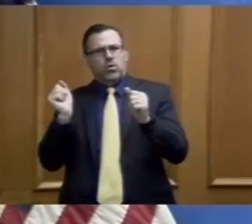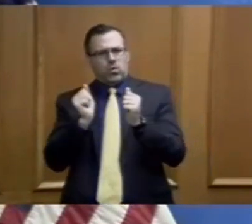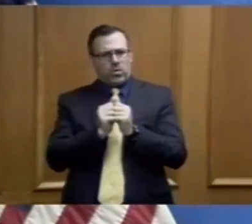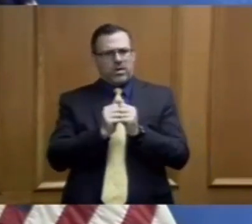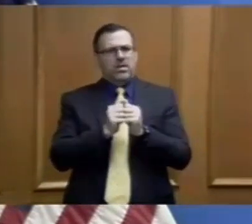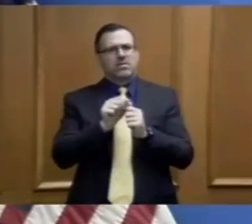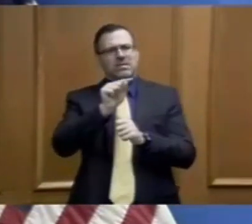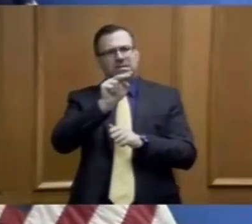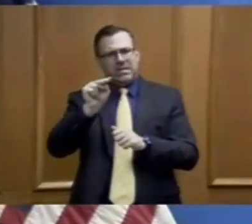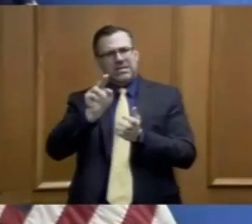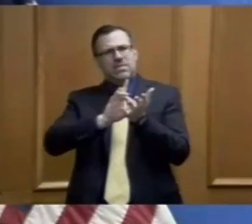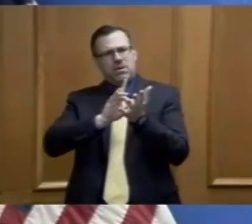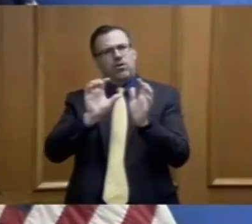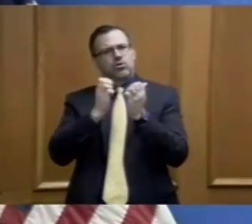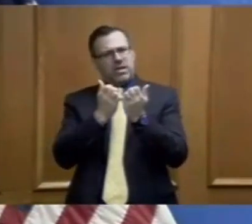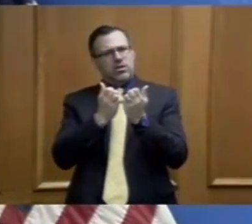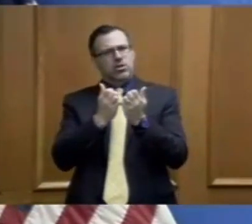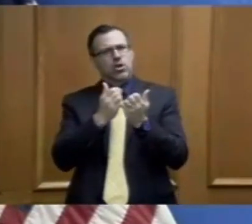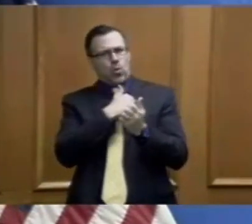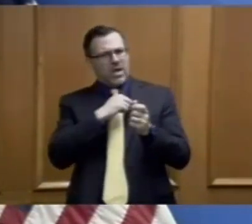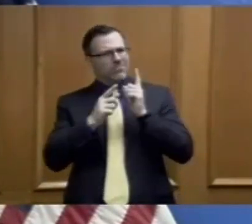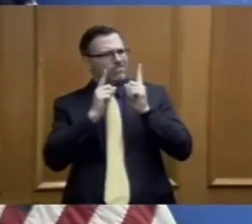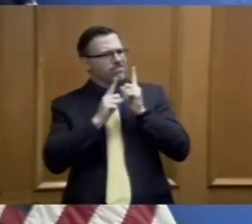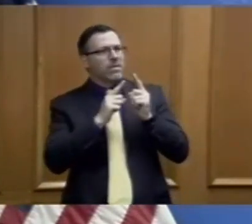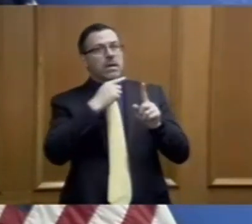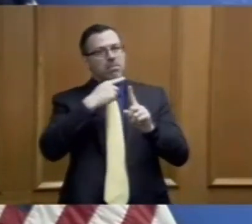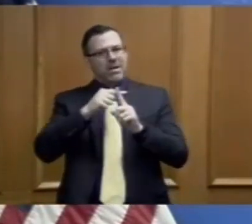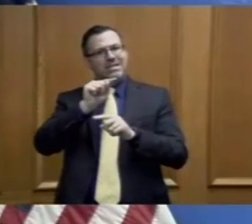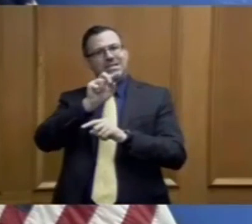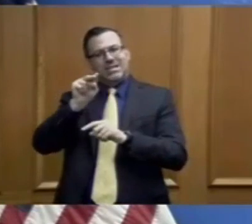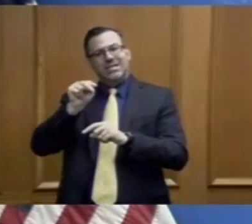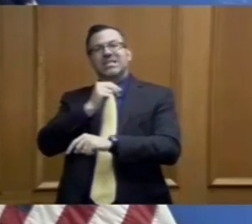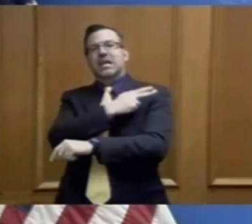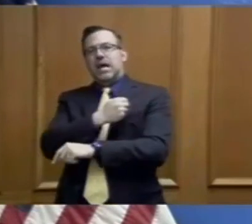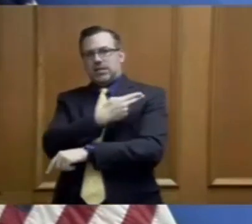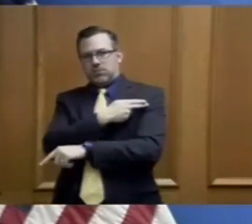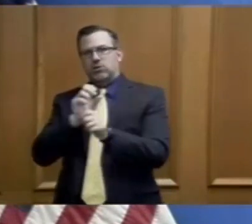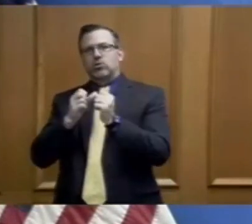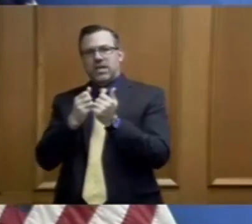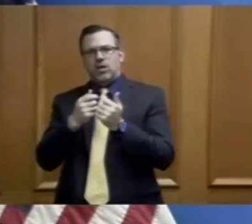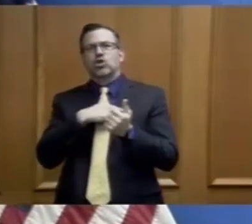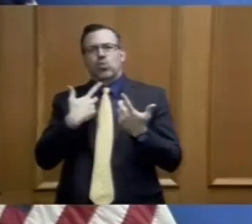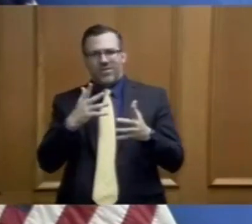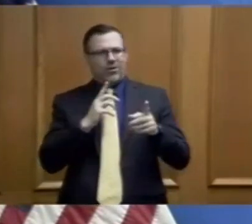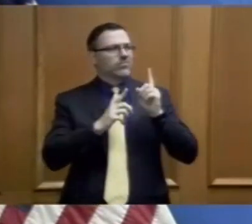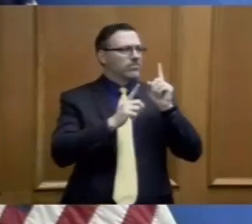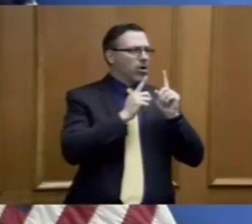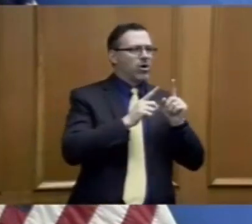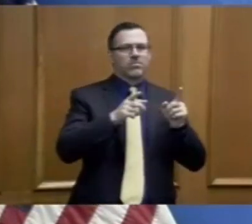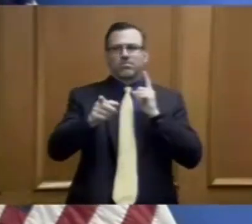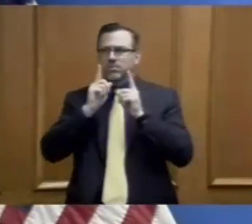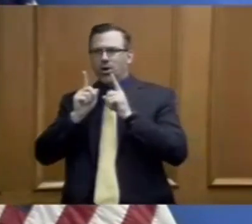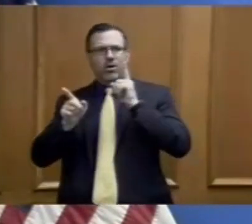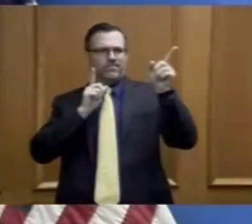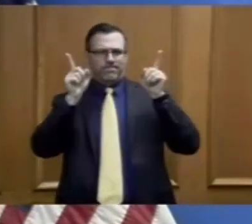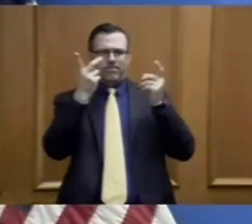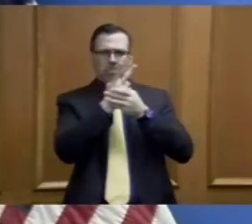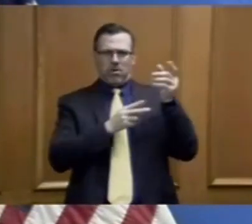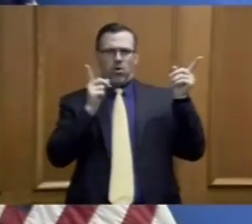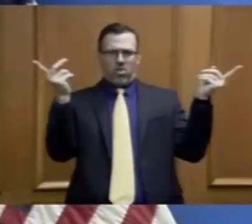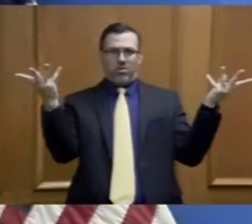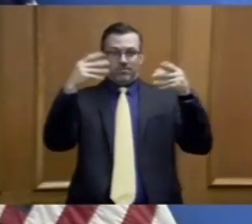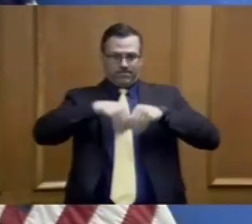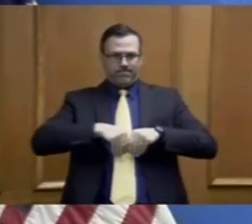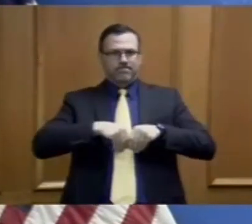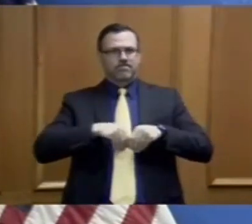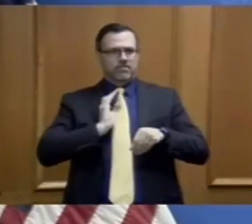as I said earlier, along with the Tennessee Hospital Association. And what we believe is that the